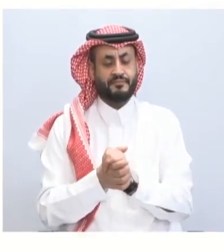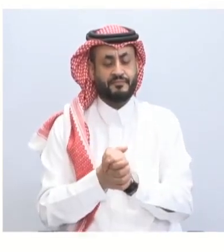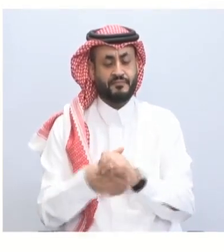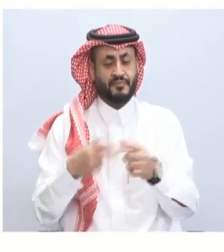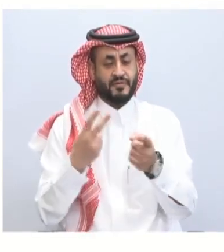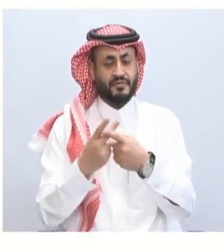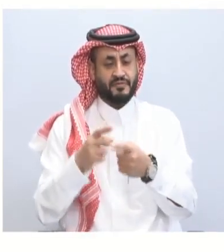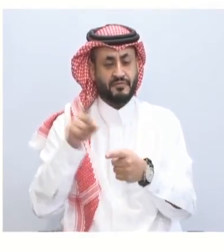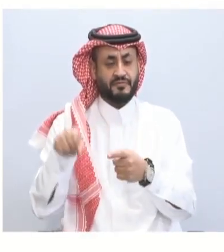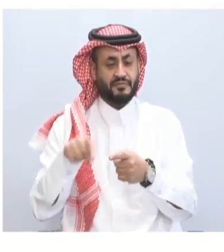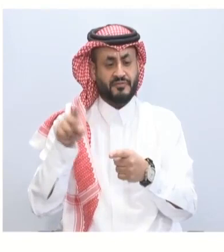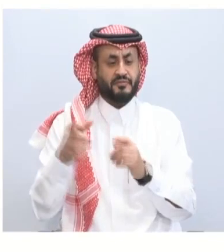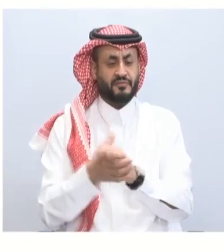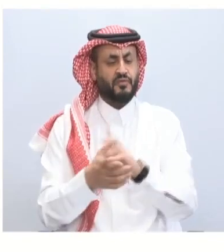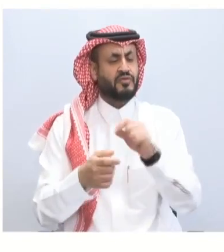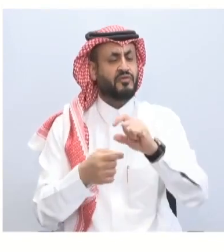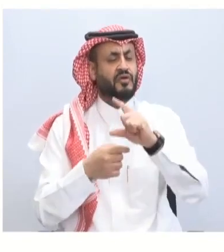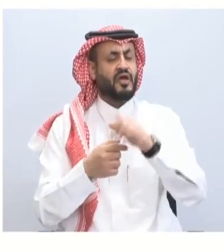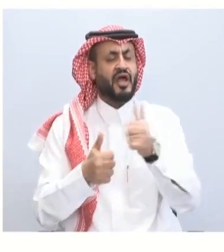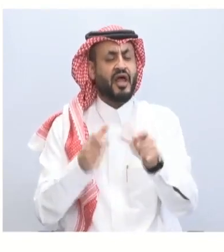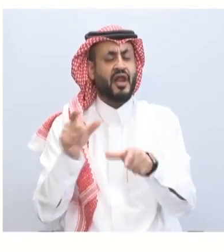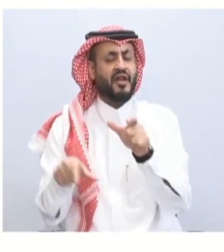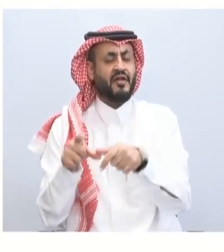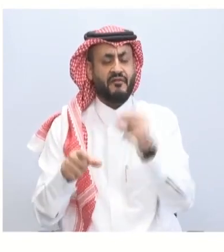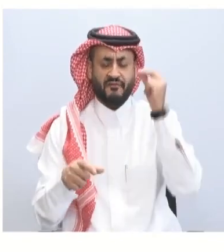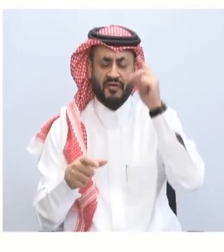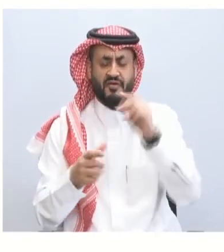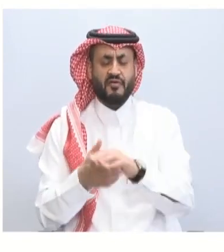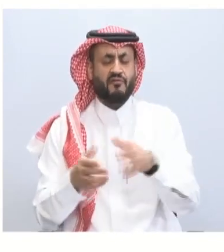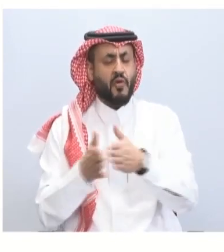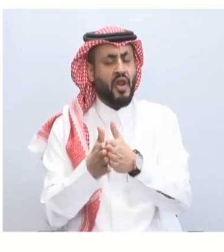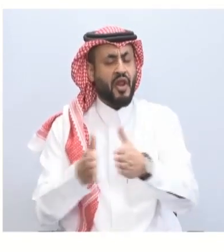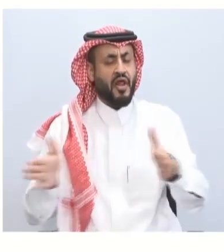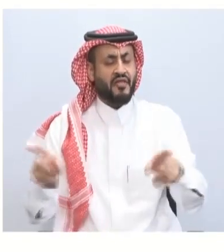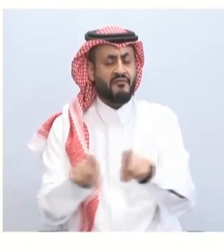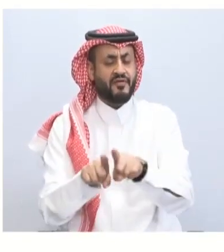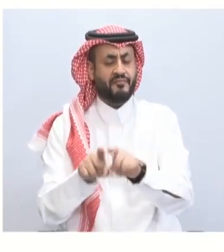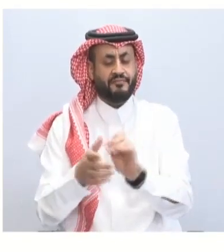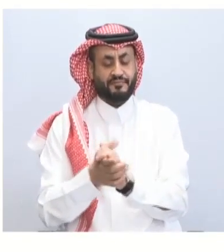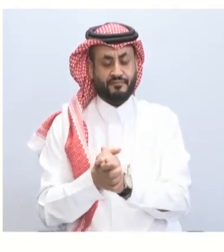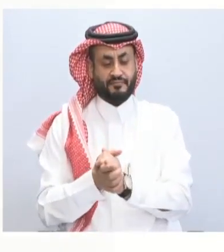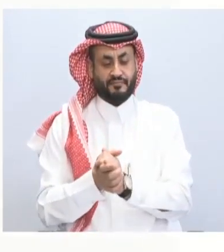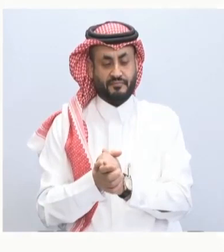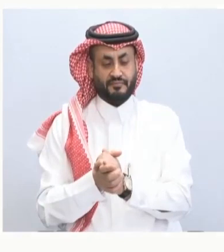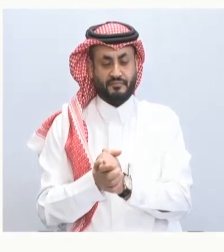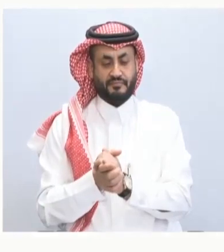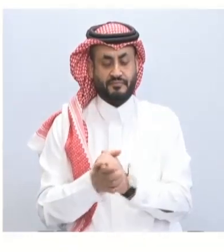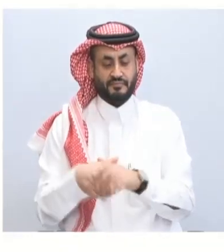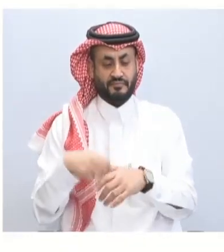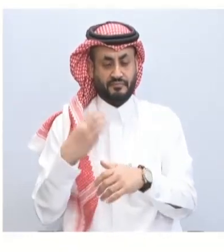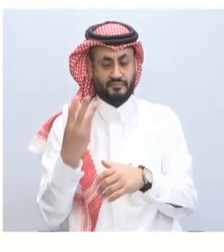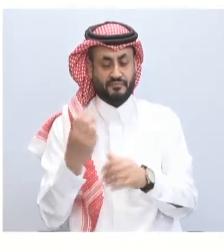question. What did the project participants believe about lasting friendships? We have also number